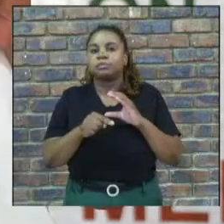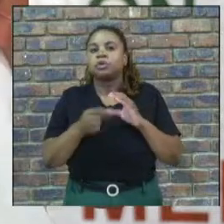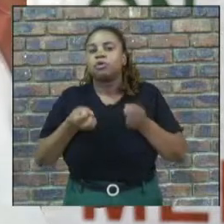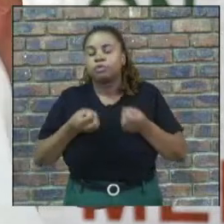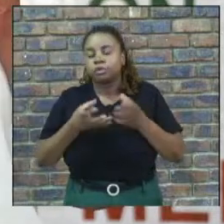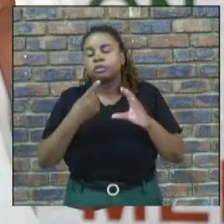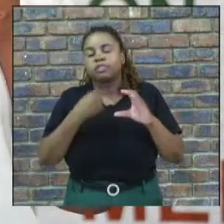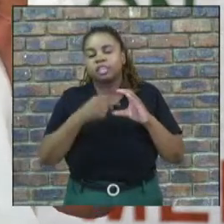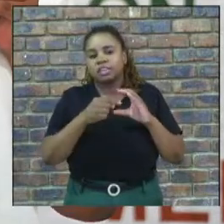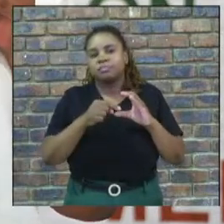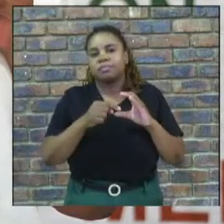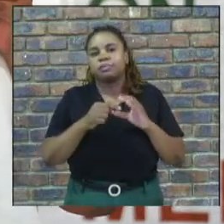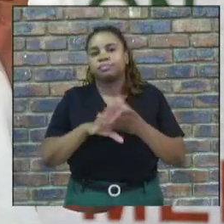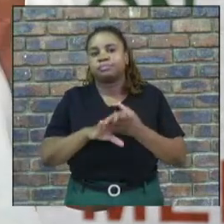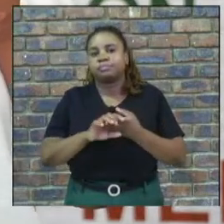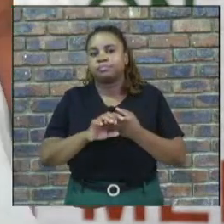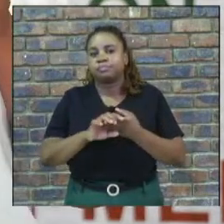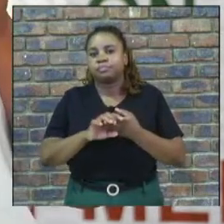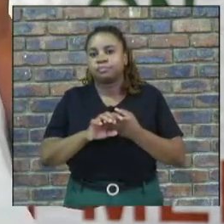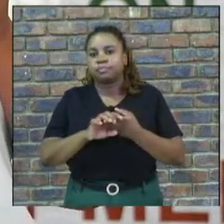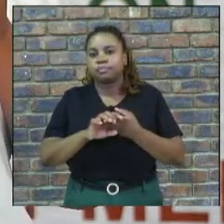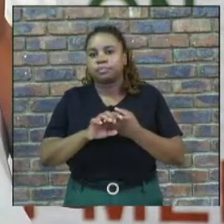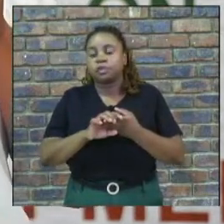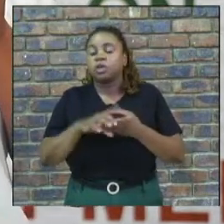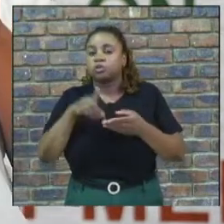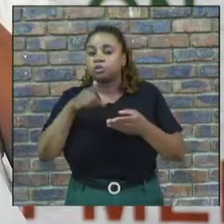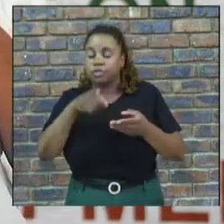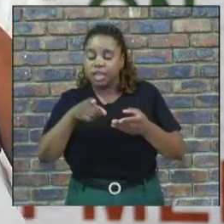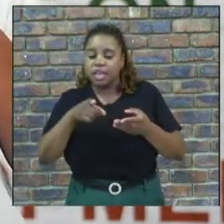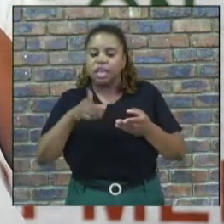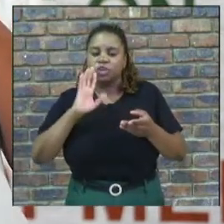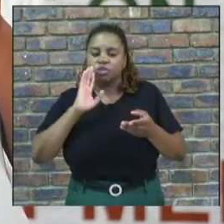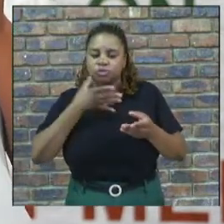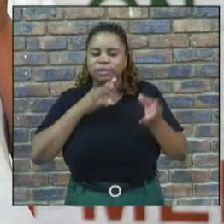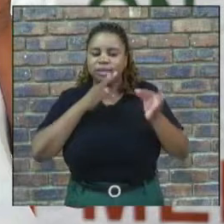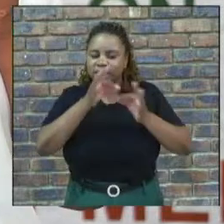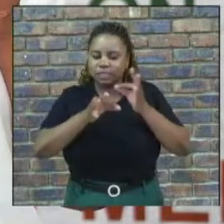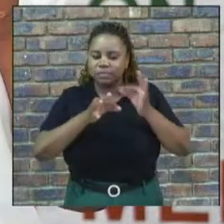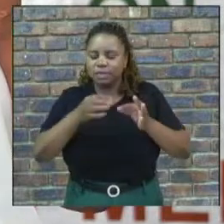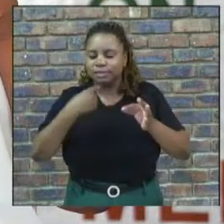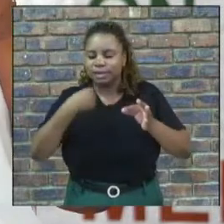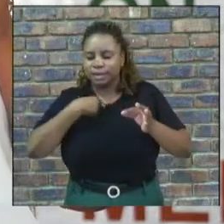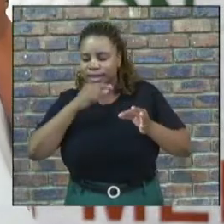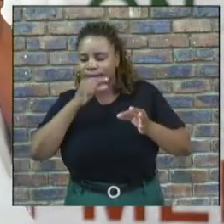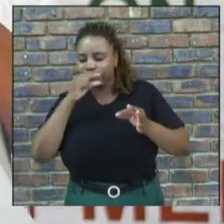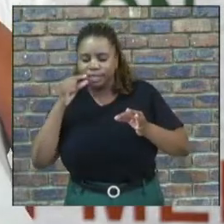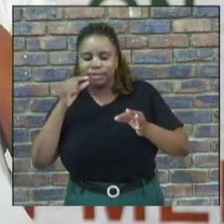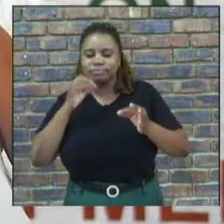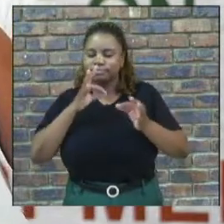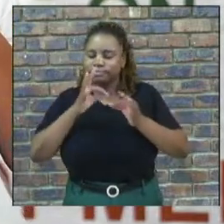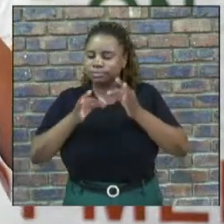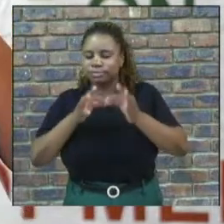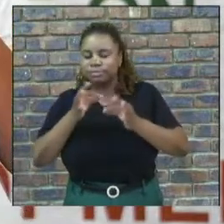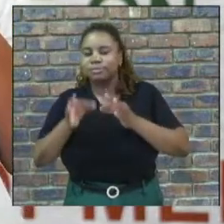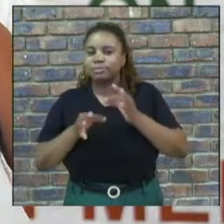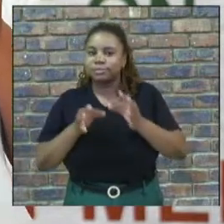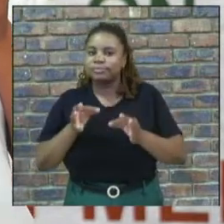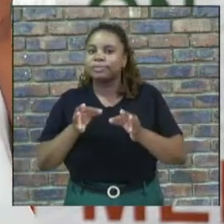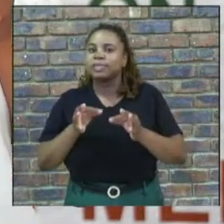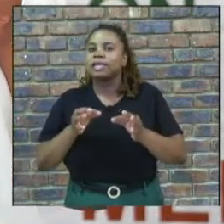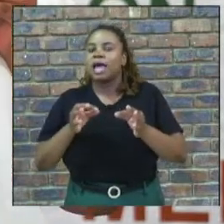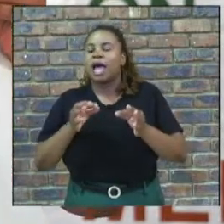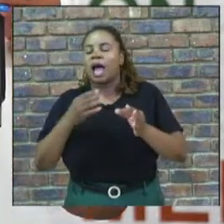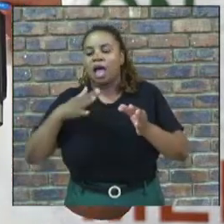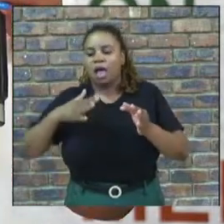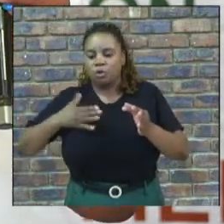will say, this is me, I want to say this on the bill. You have until the 20th of February. Hore